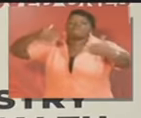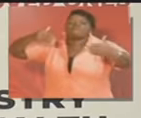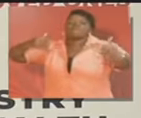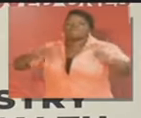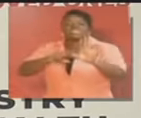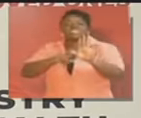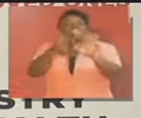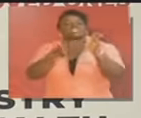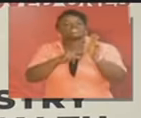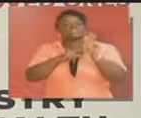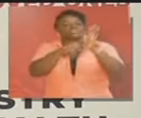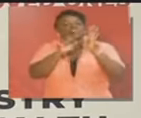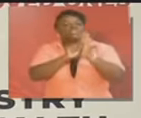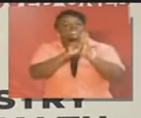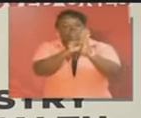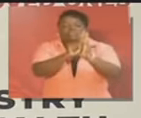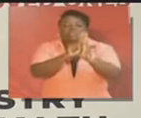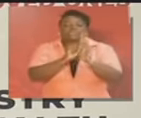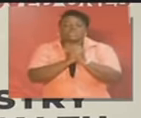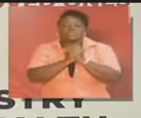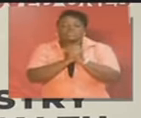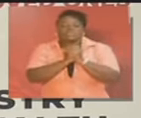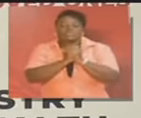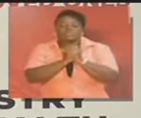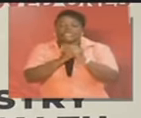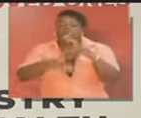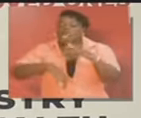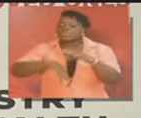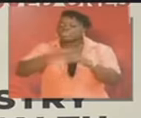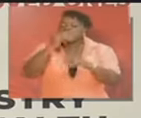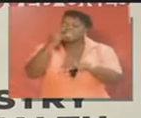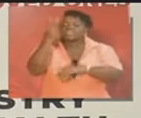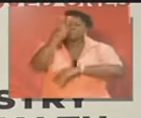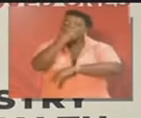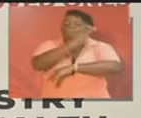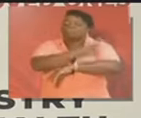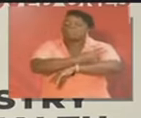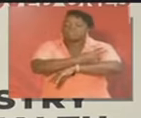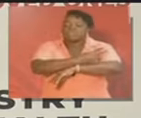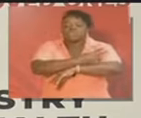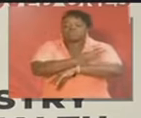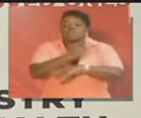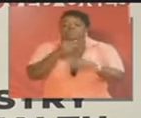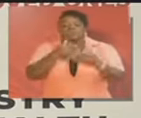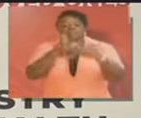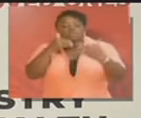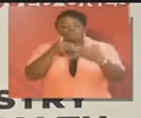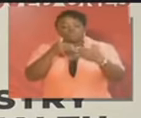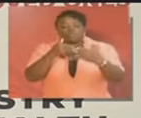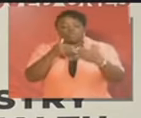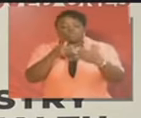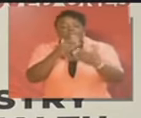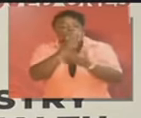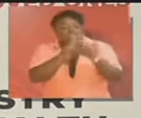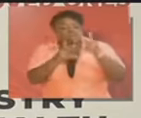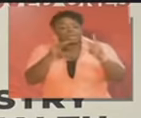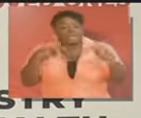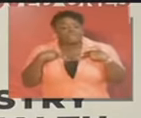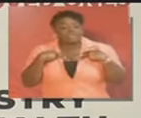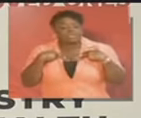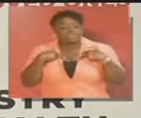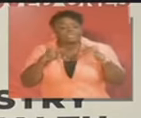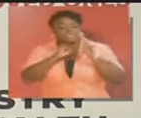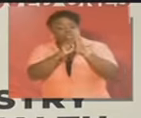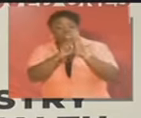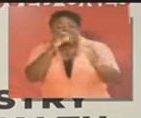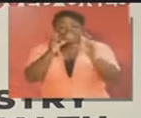well outside of that two-day window that we give before the onset of someone's symptoms, when they